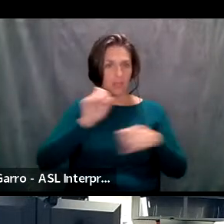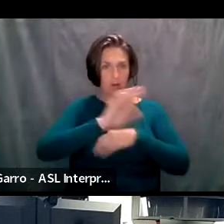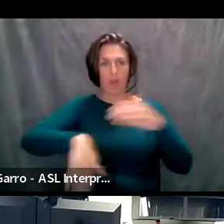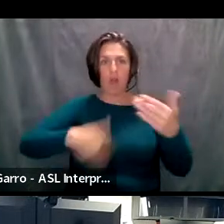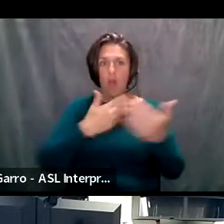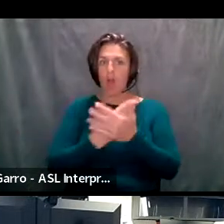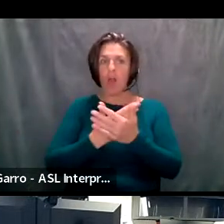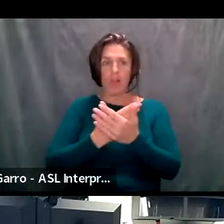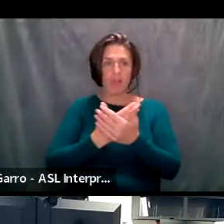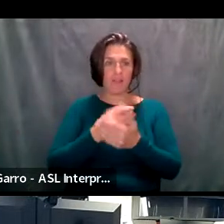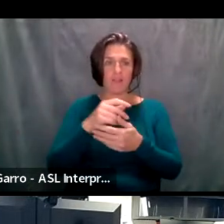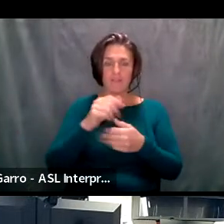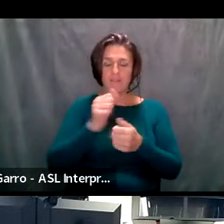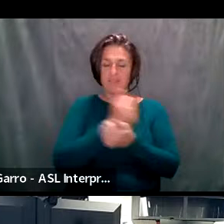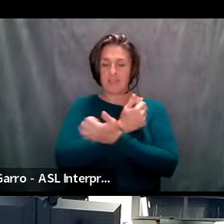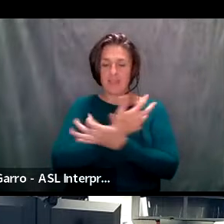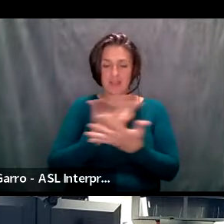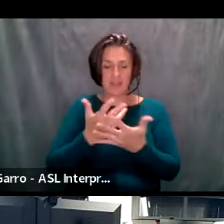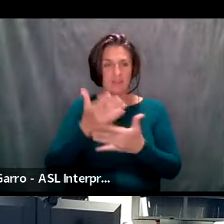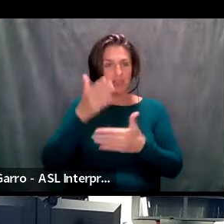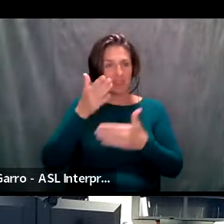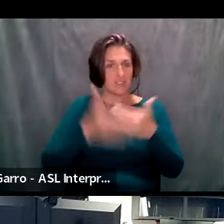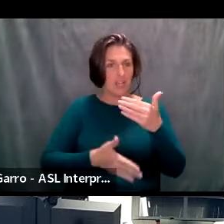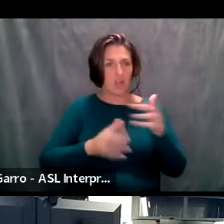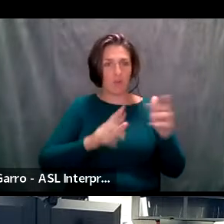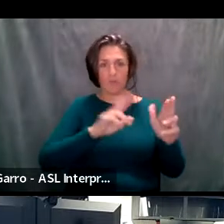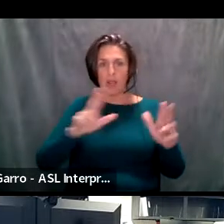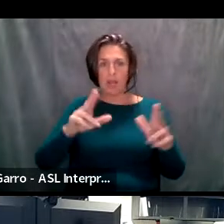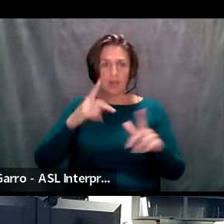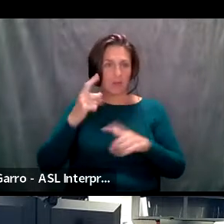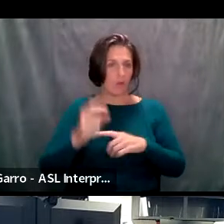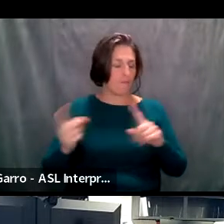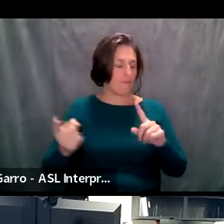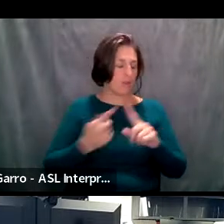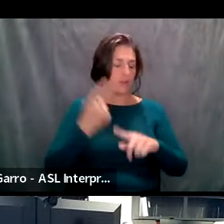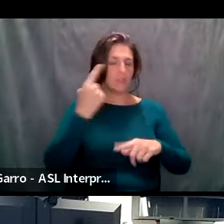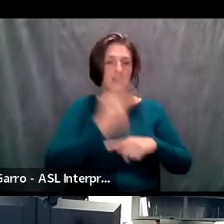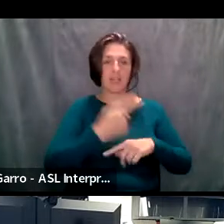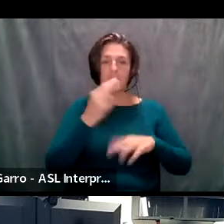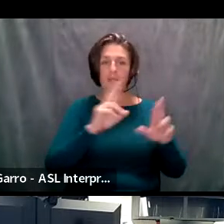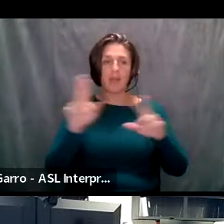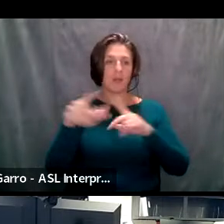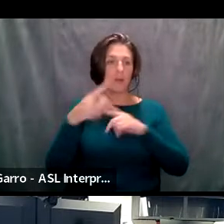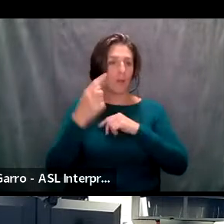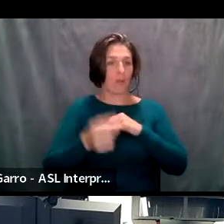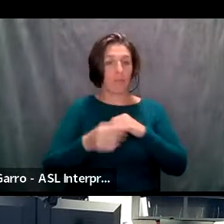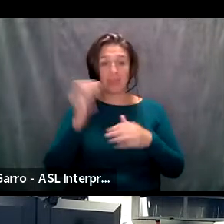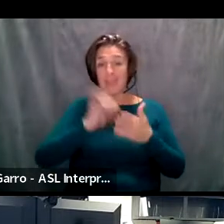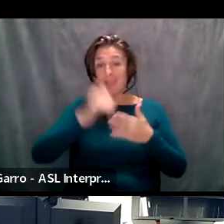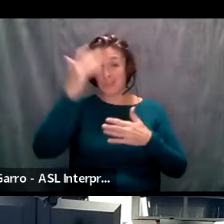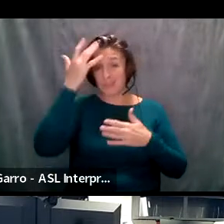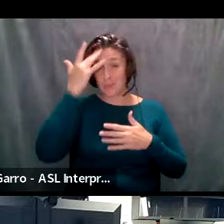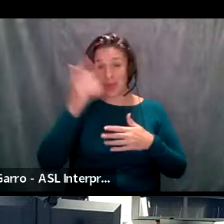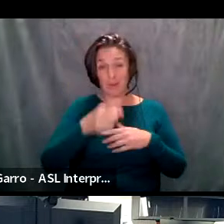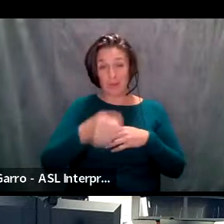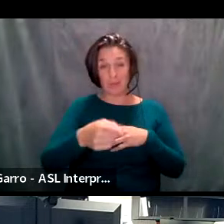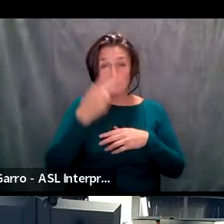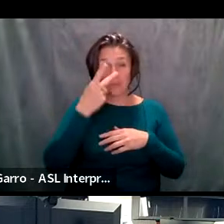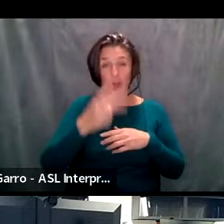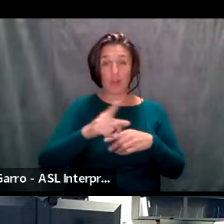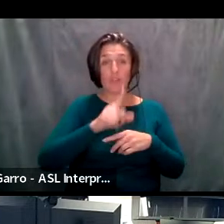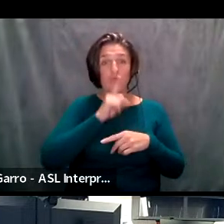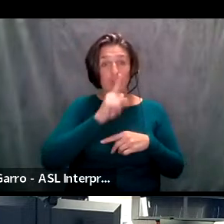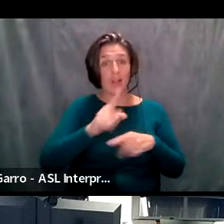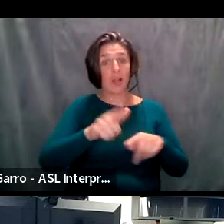procurement done, ready to go, first day, ready to go. So that's why when you saw those really long bars